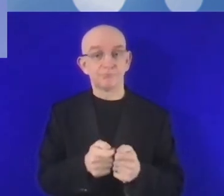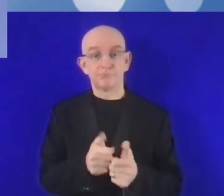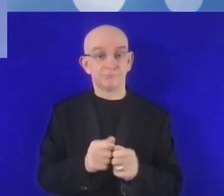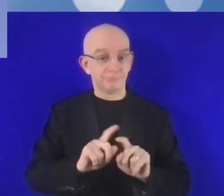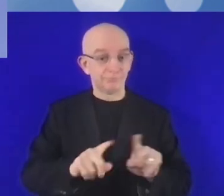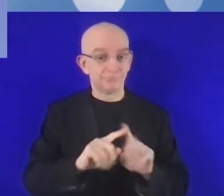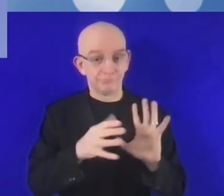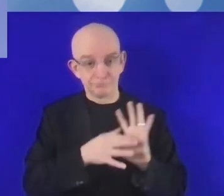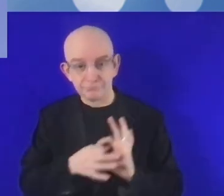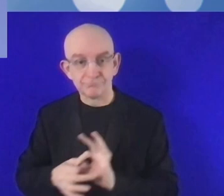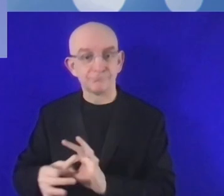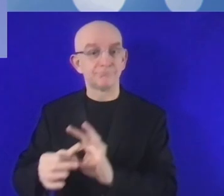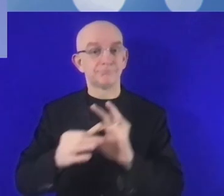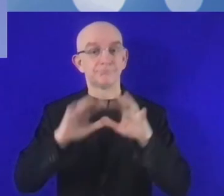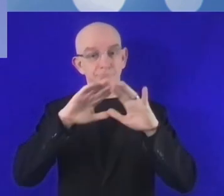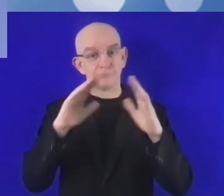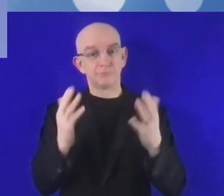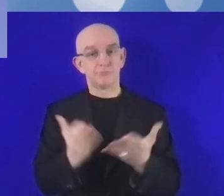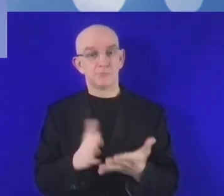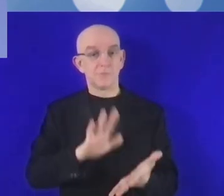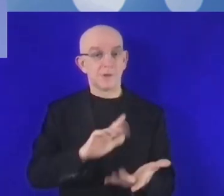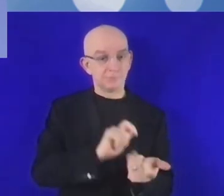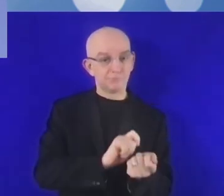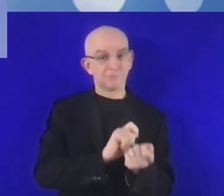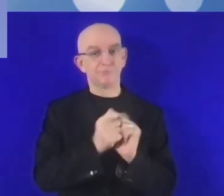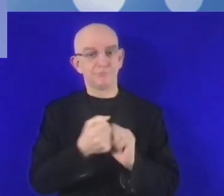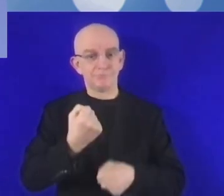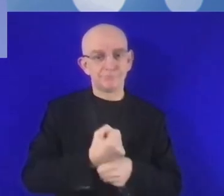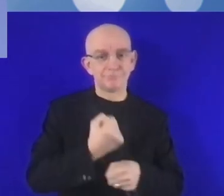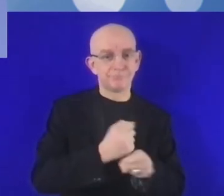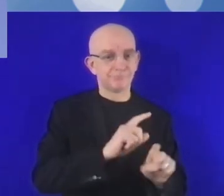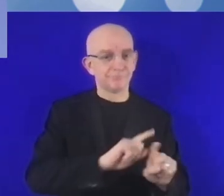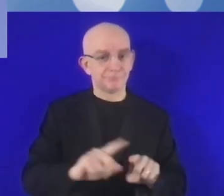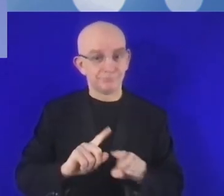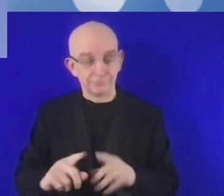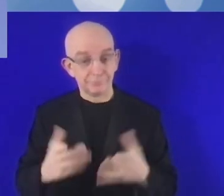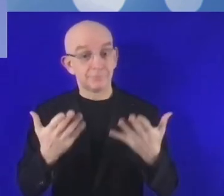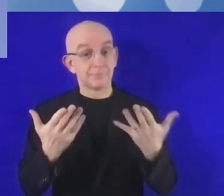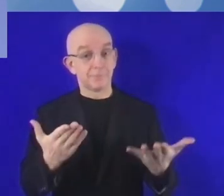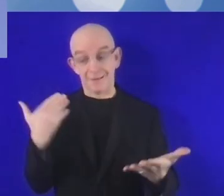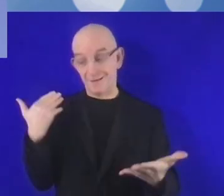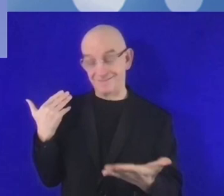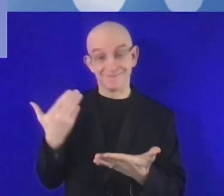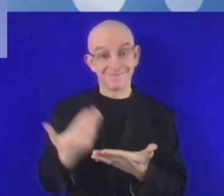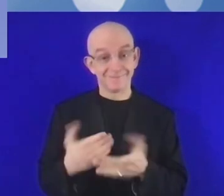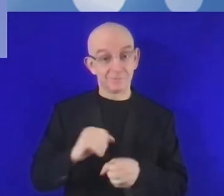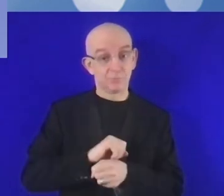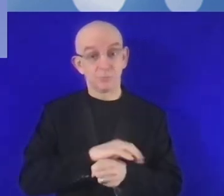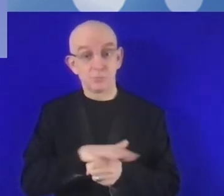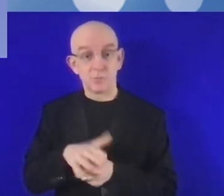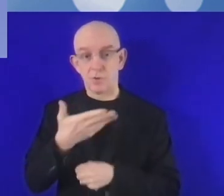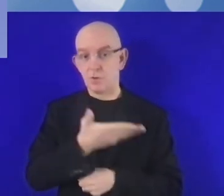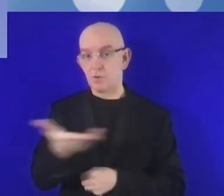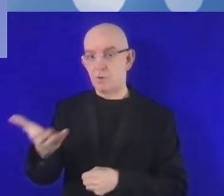the COVID-19 crisis, the internet proved to be enormously helpful in organizing our lives to an